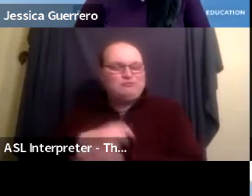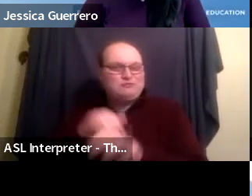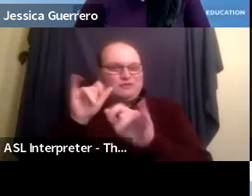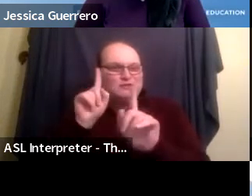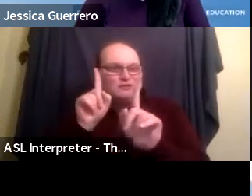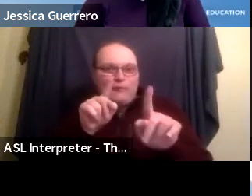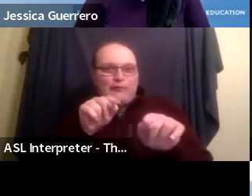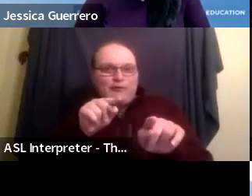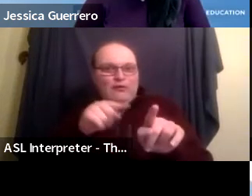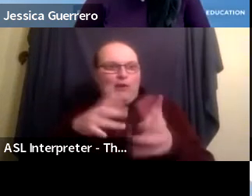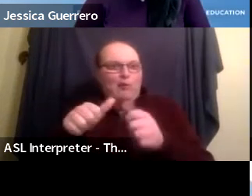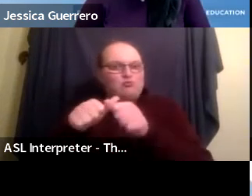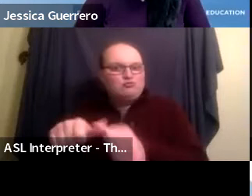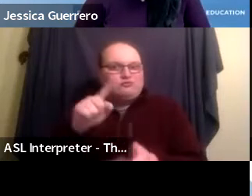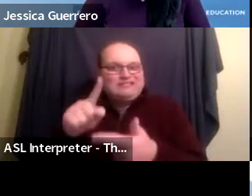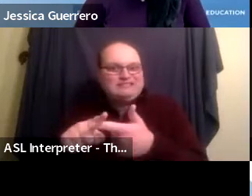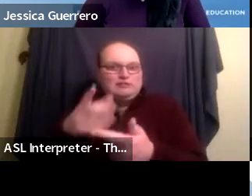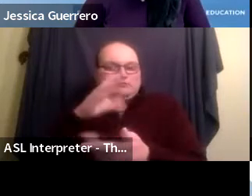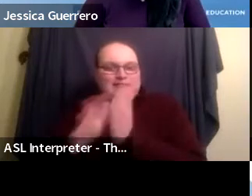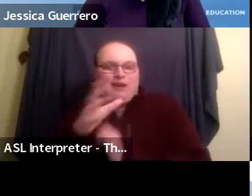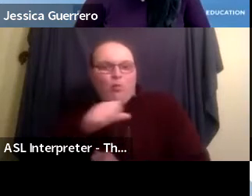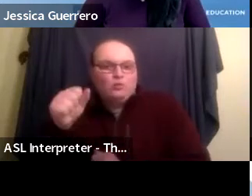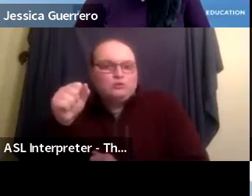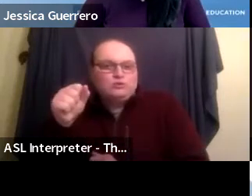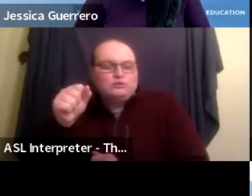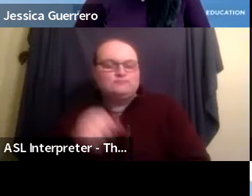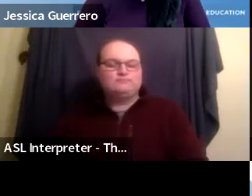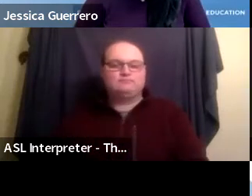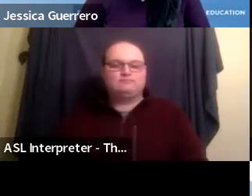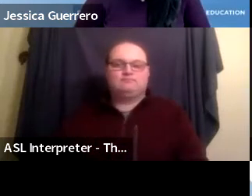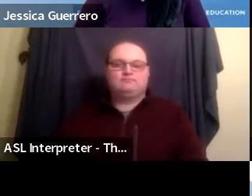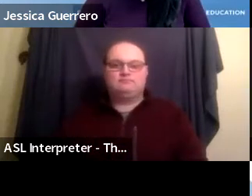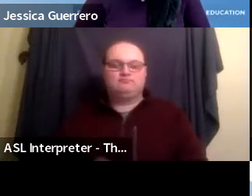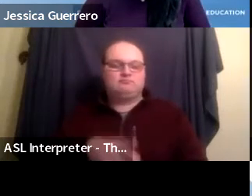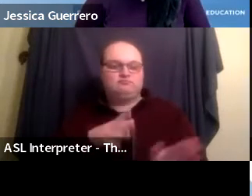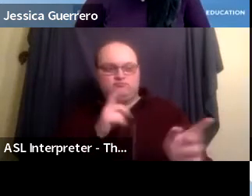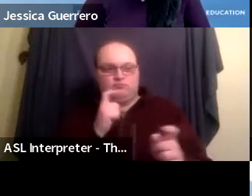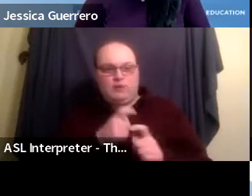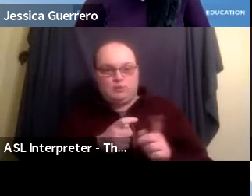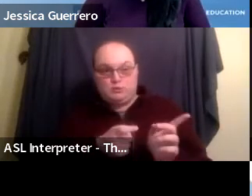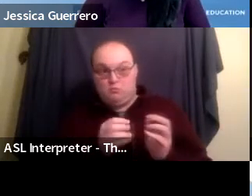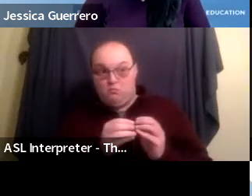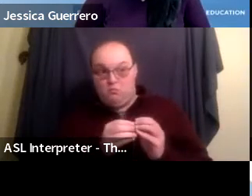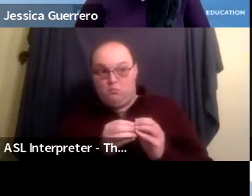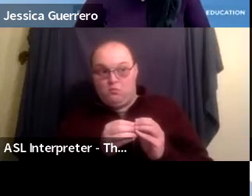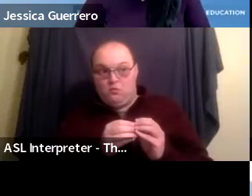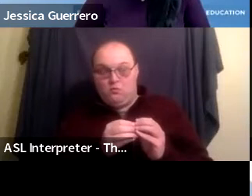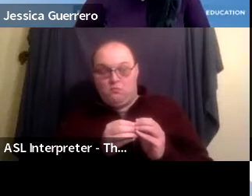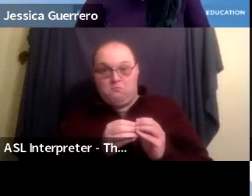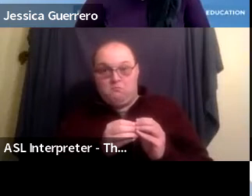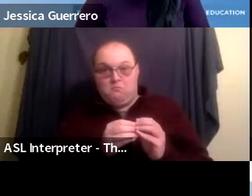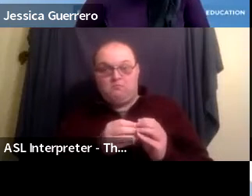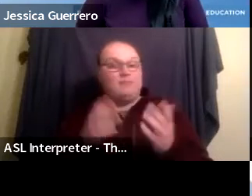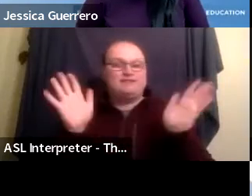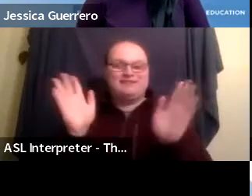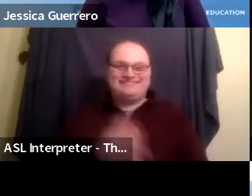to continue to be here until she is a bit older. ¿Algo más, señora? No, solamente. That